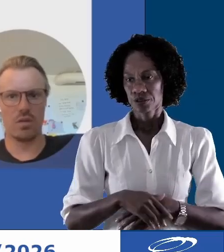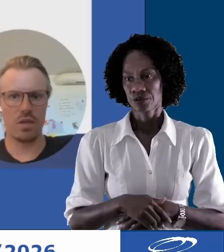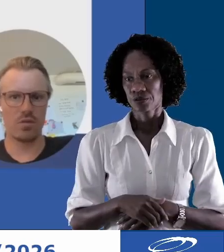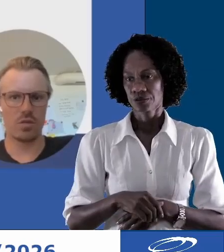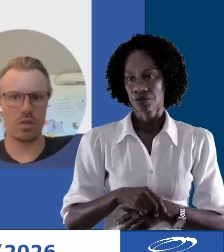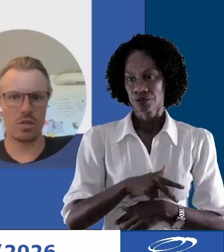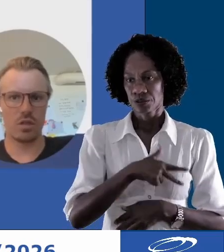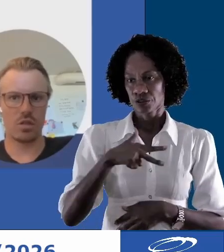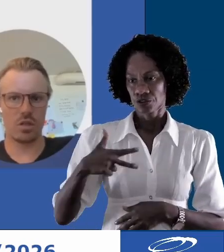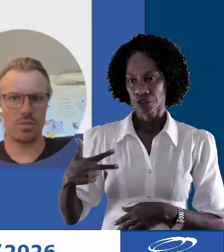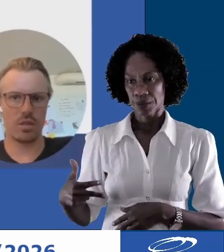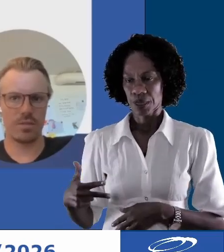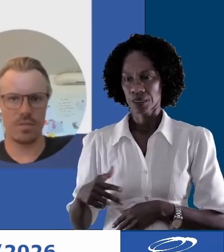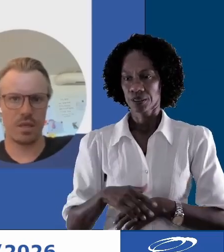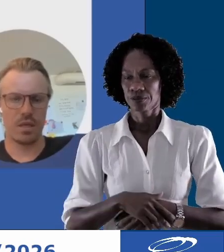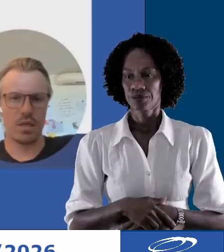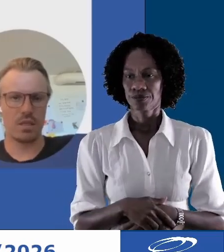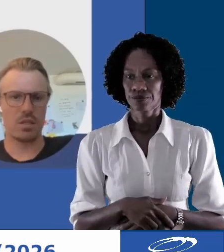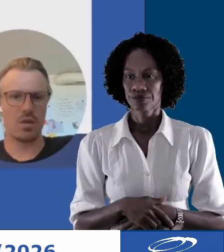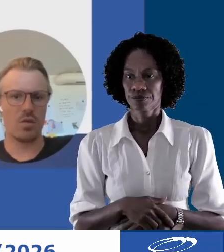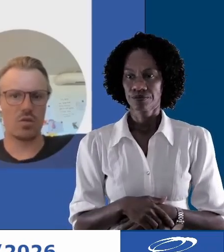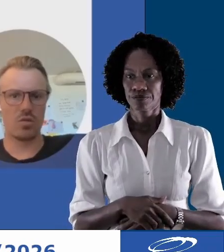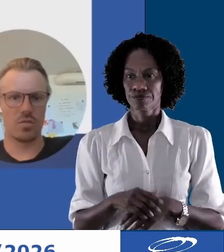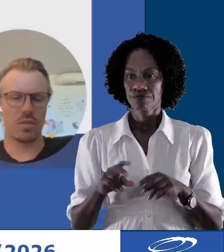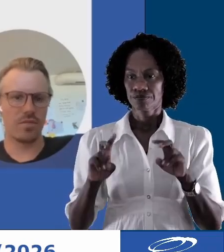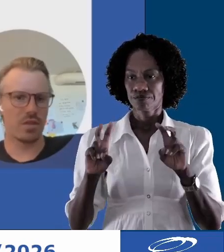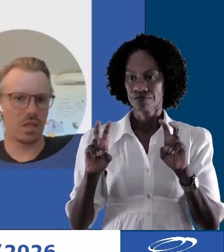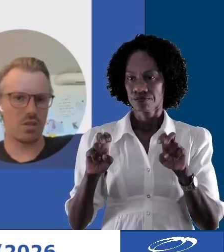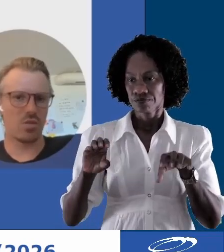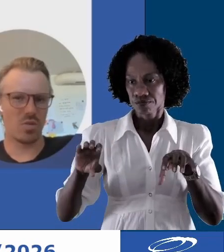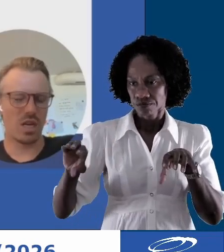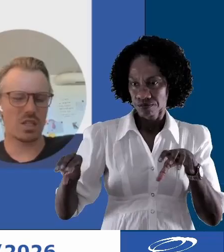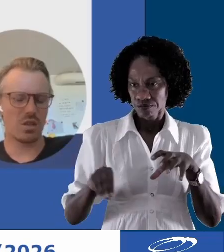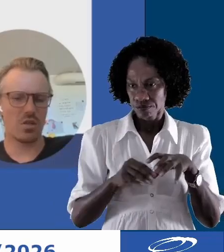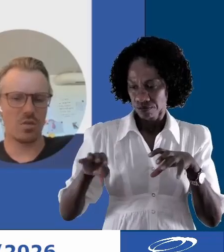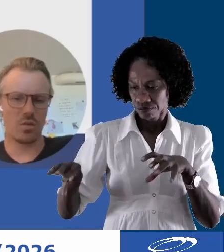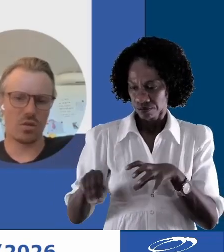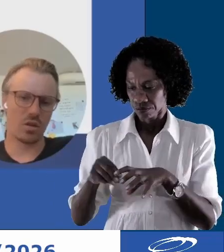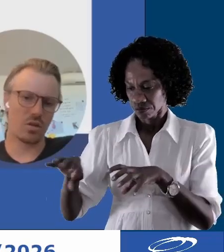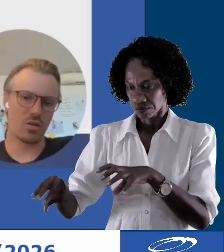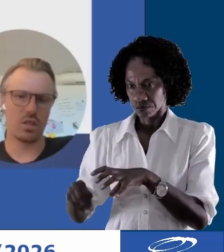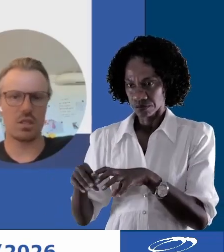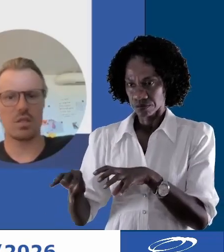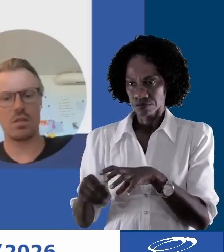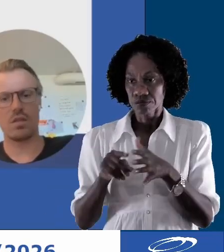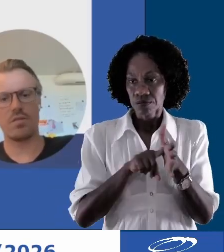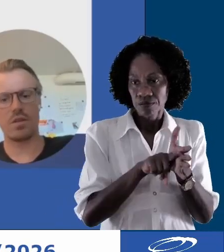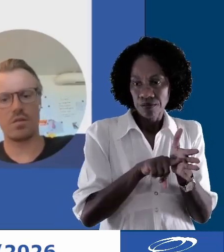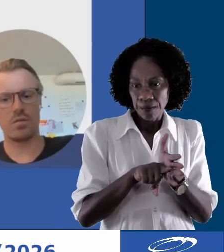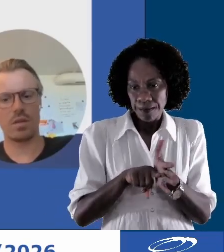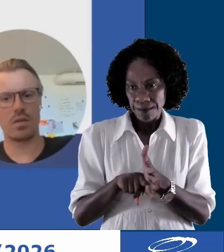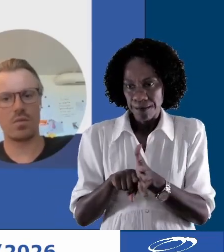in vivo studies on the topic. And this also emphasizes what we actually know regarding all these